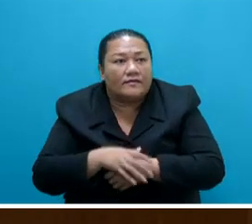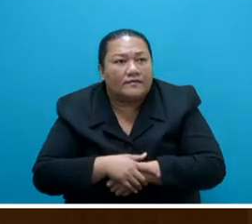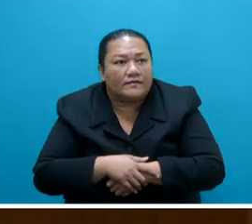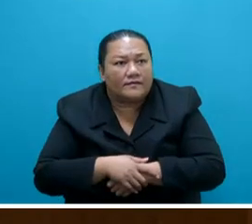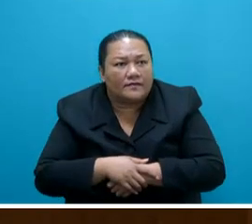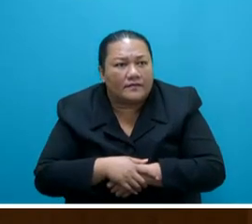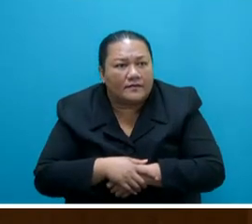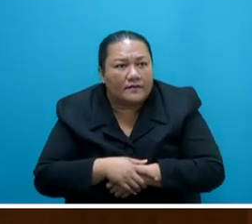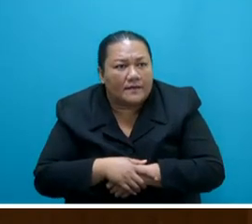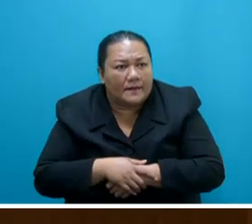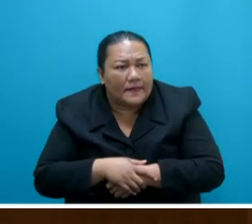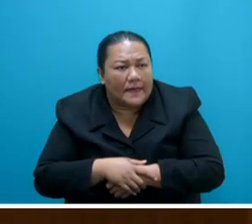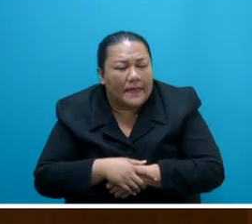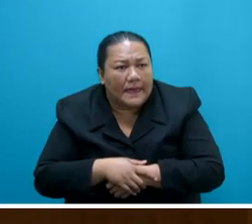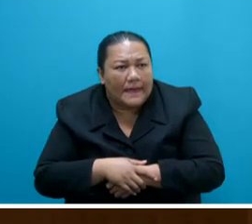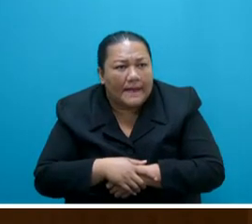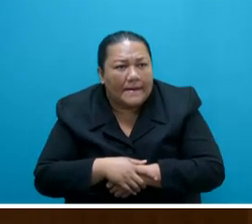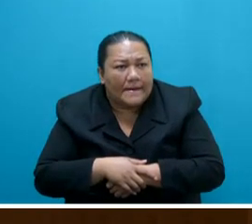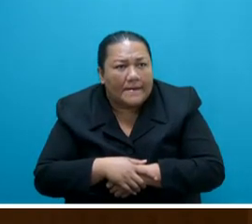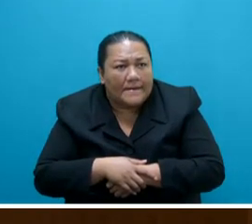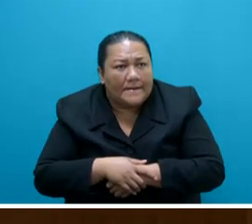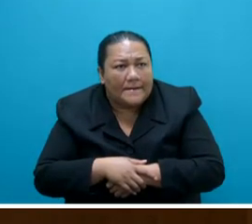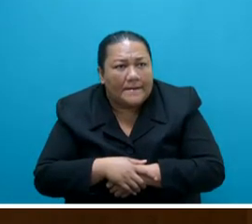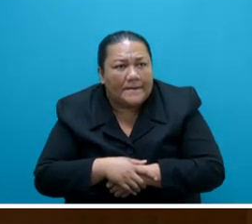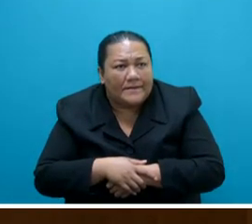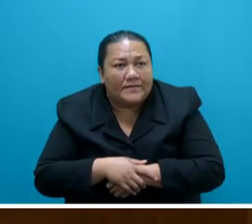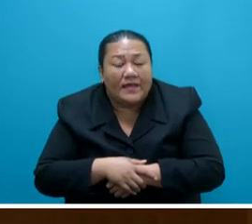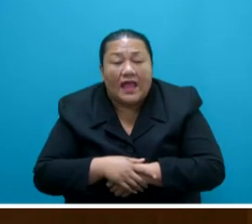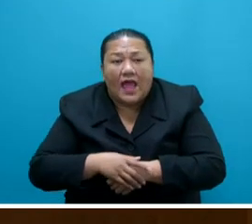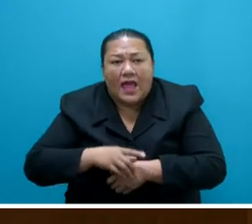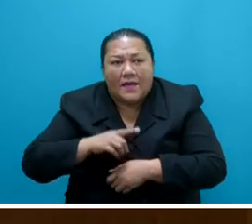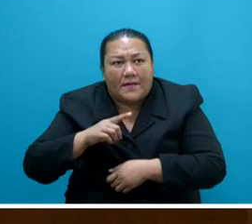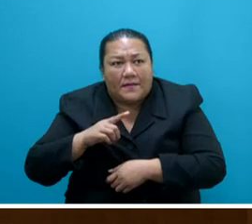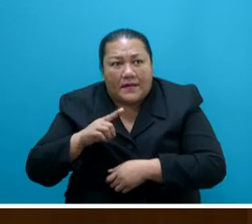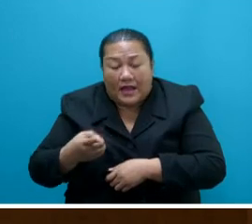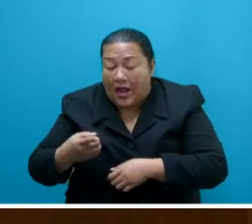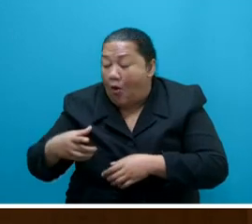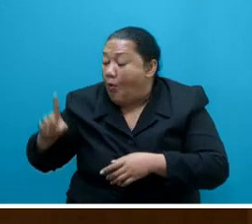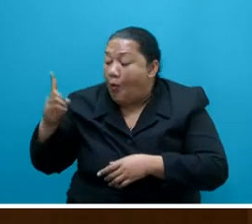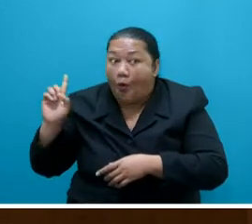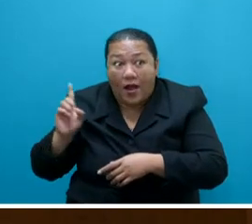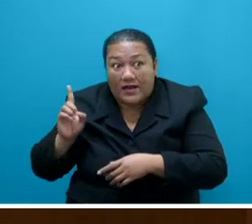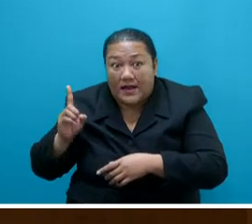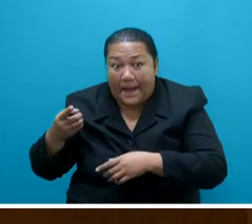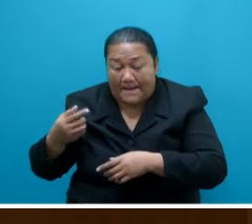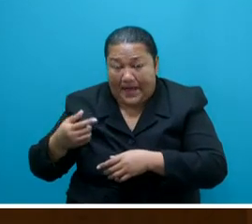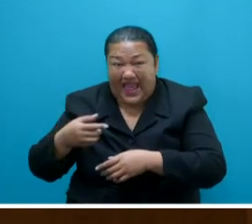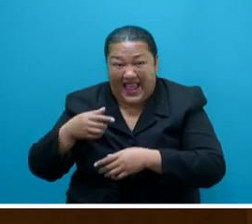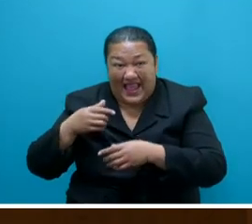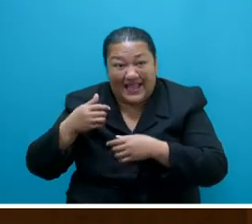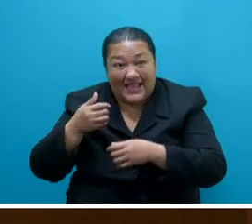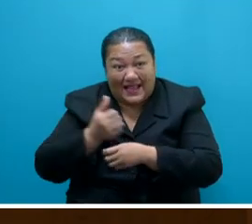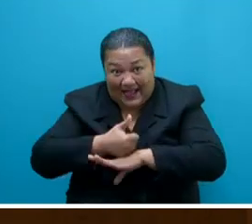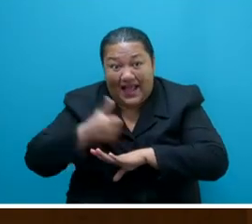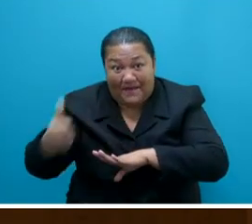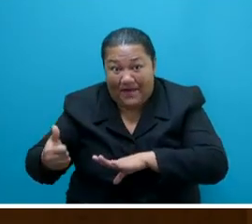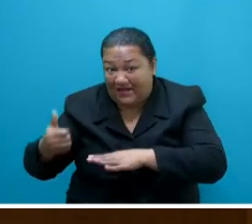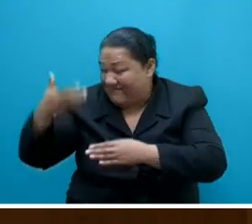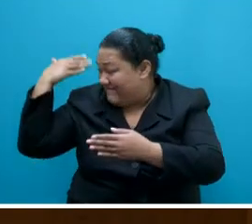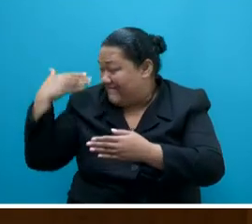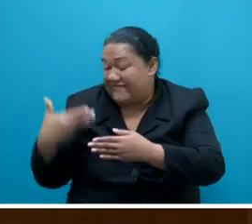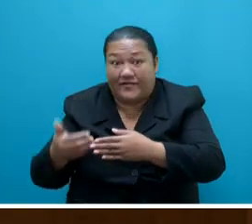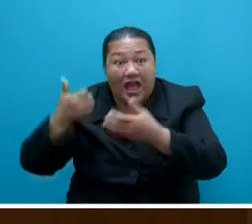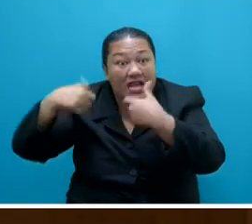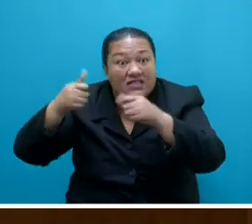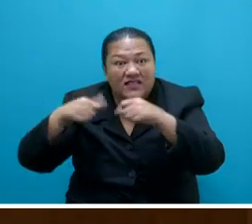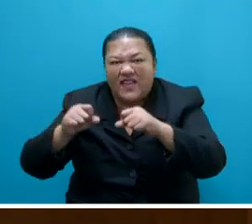the permanence of what my government has achieved. They cannot stand to watch the Fijian people embrace a new